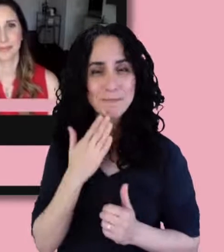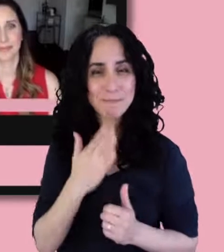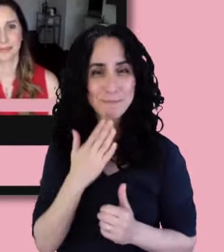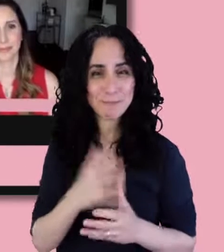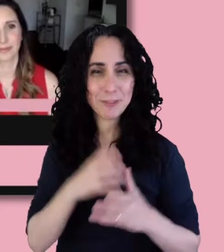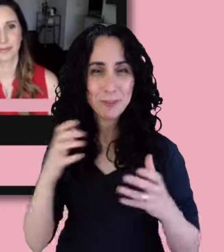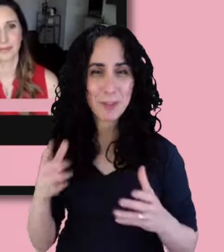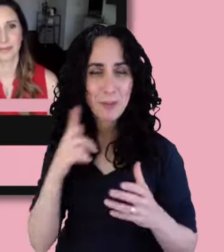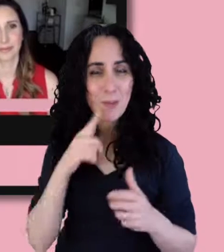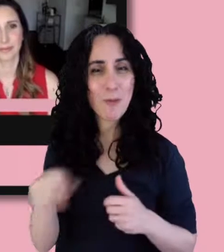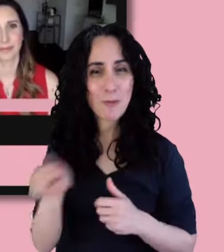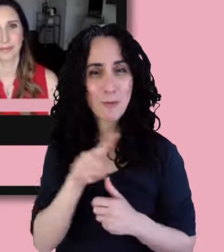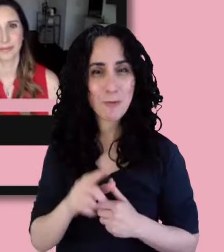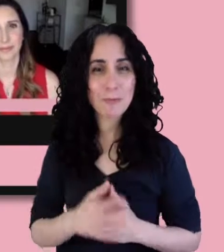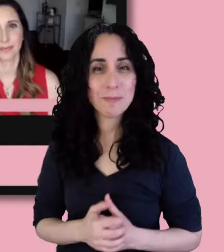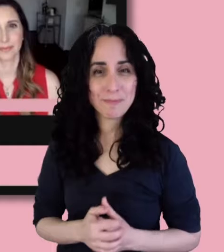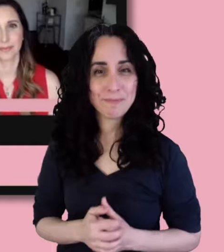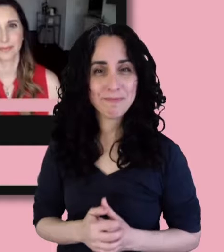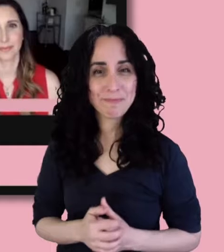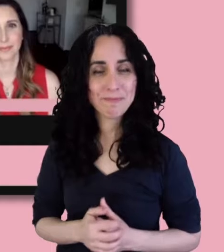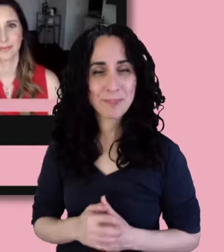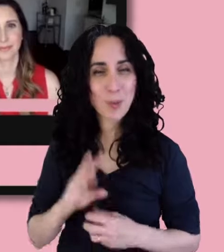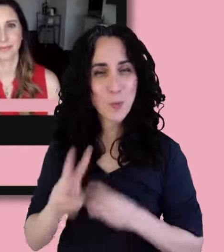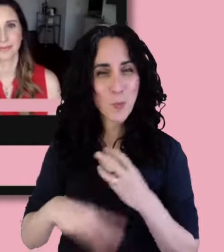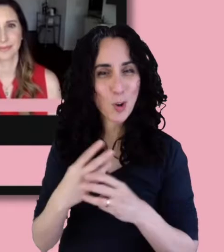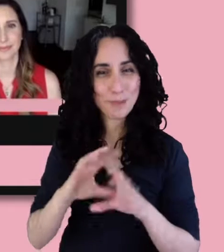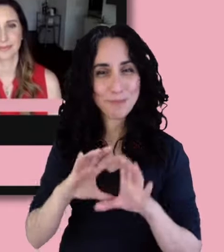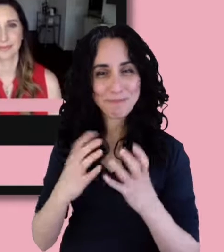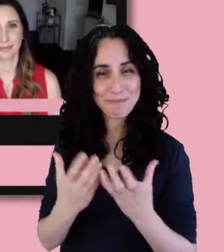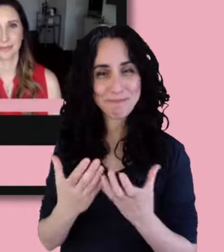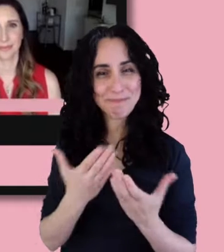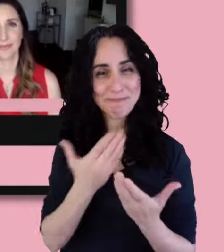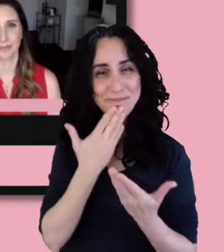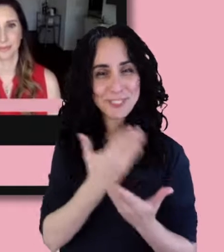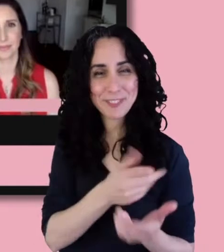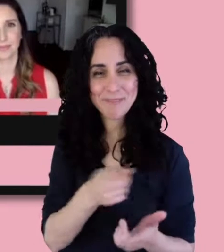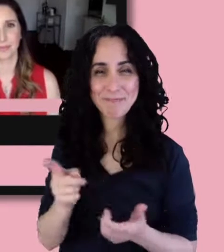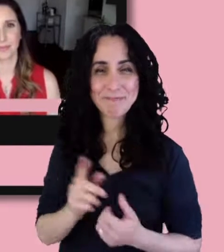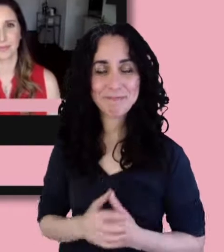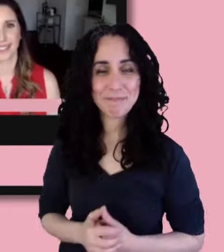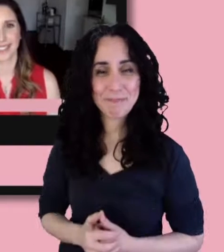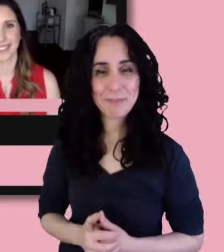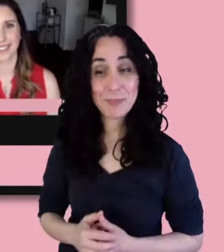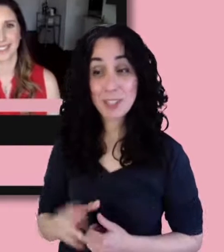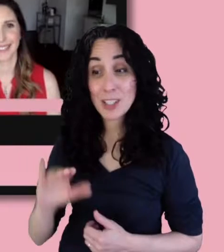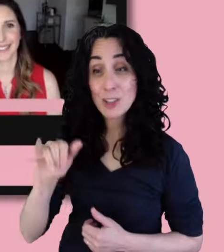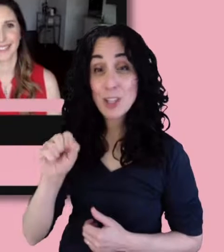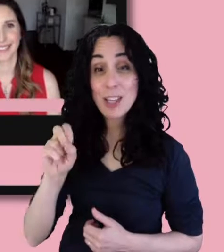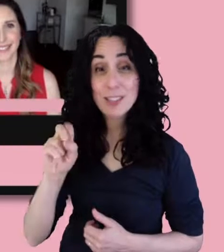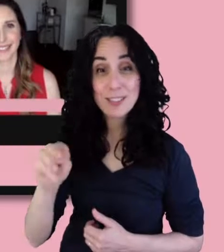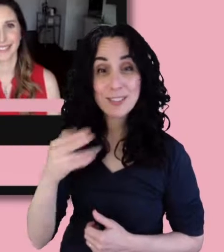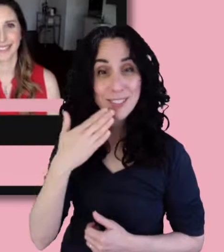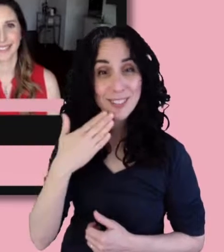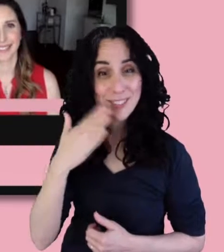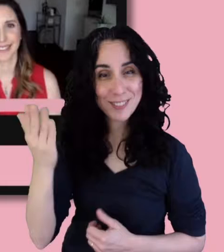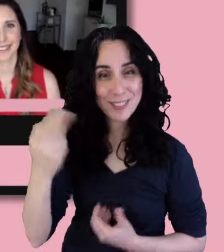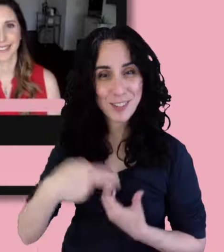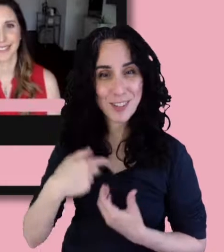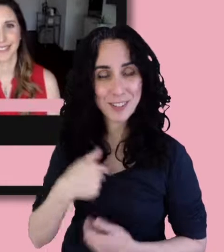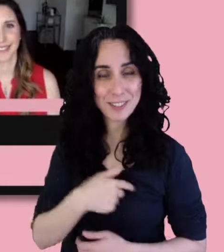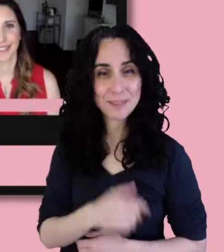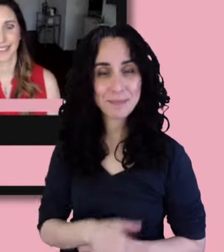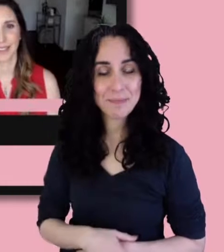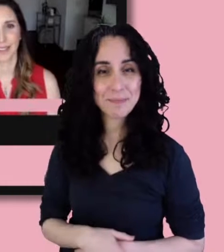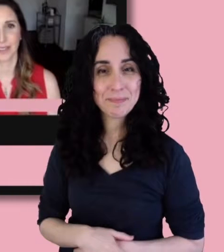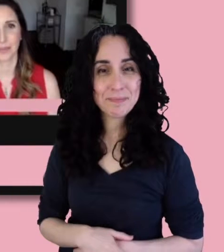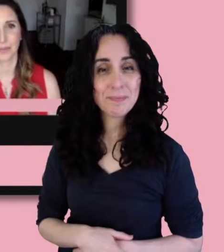you. Just thank you to everyone worldwide. Hi, Jason. Thank you for joining us. I also